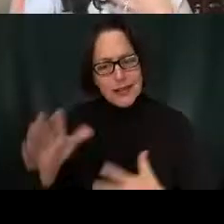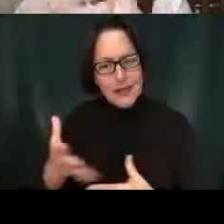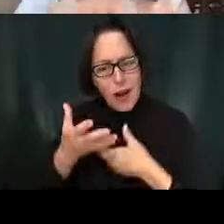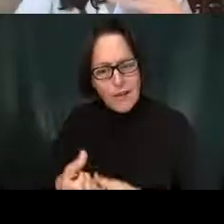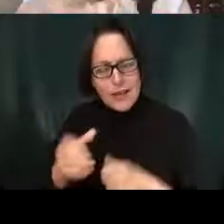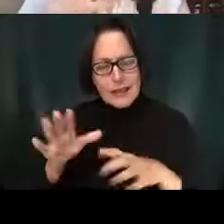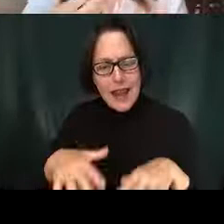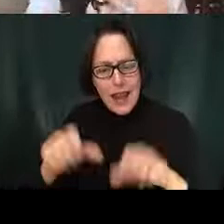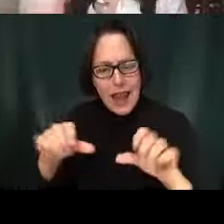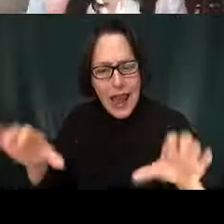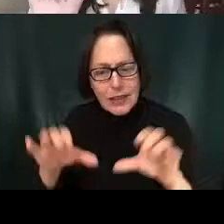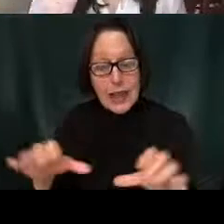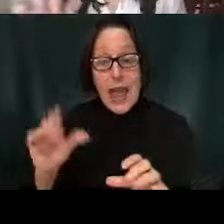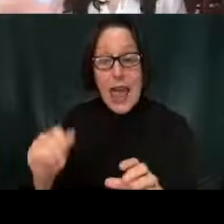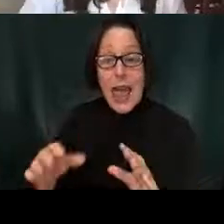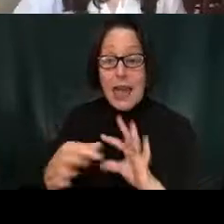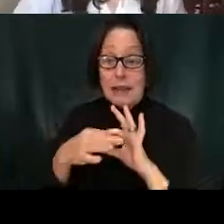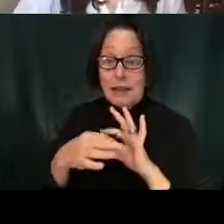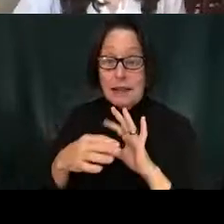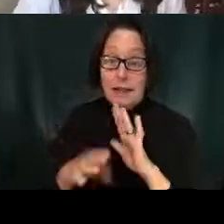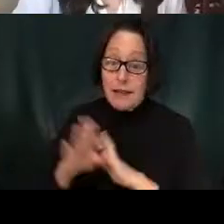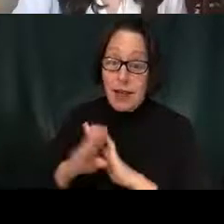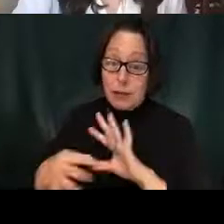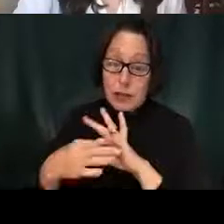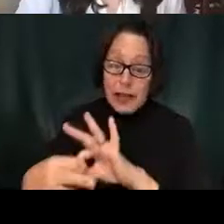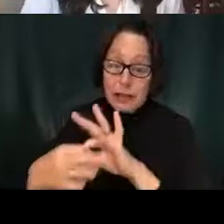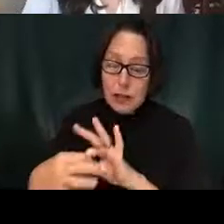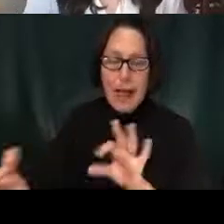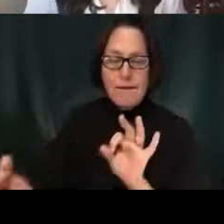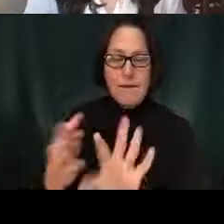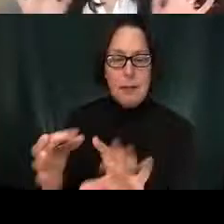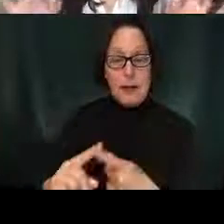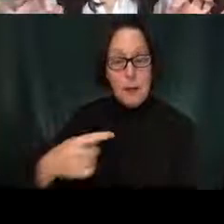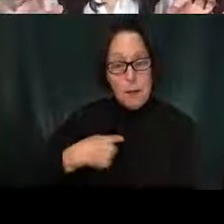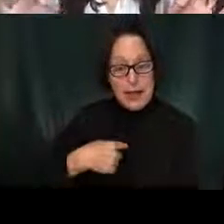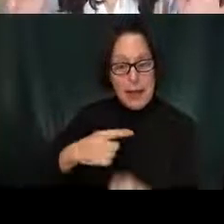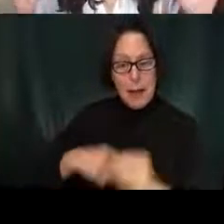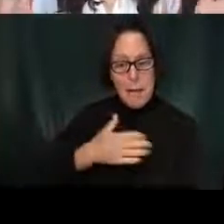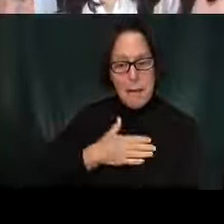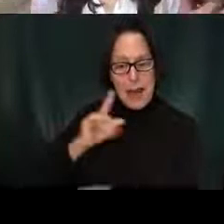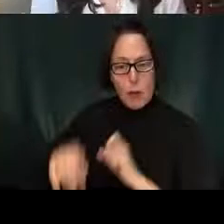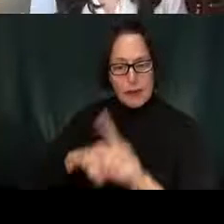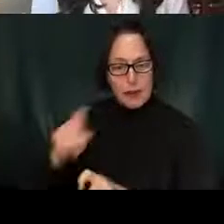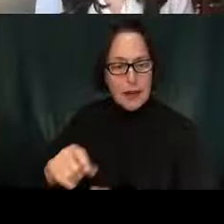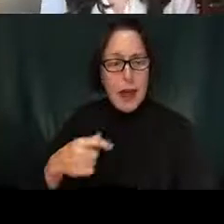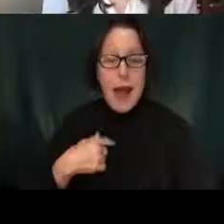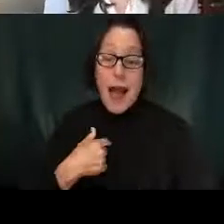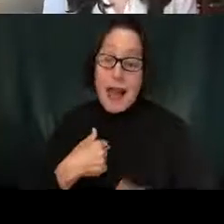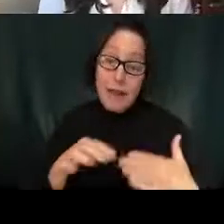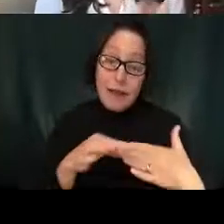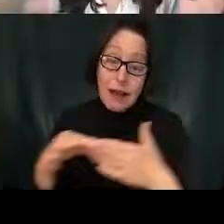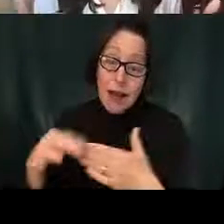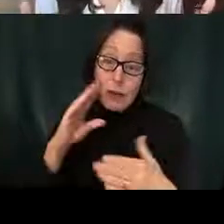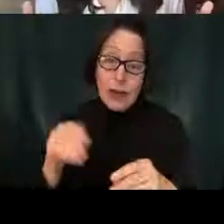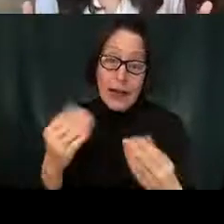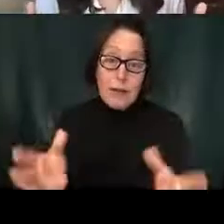then also develop the relationship and give you feedback on the quality of your questions. And I have a guide here that can give you some more